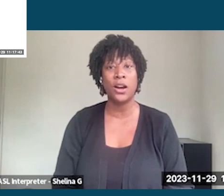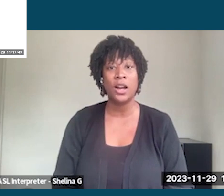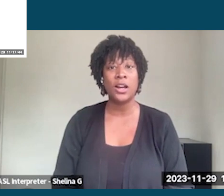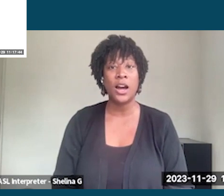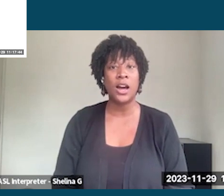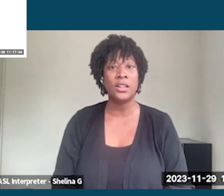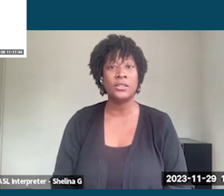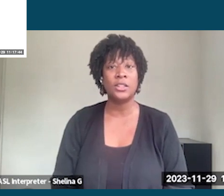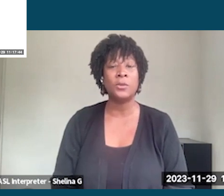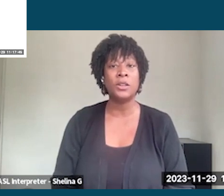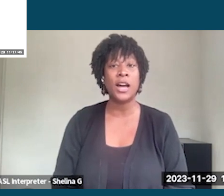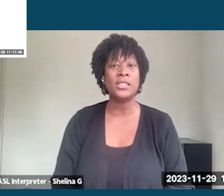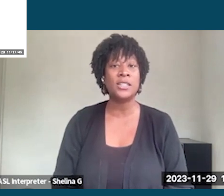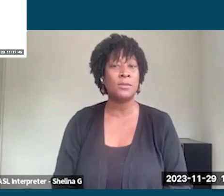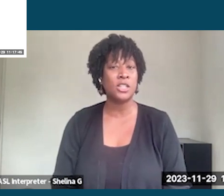ask for,